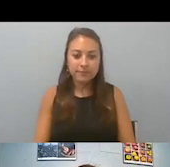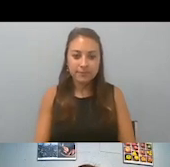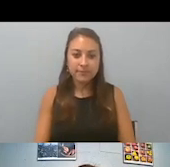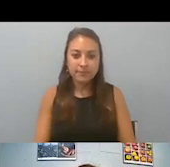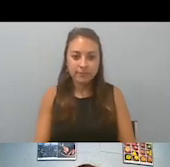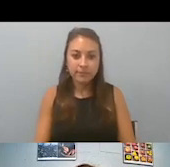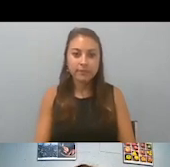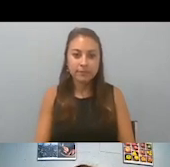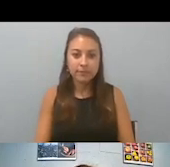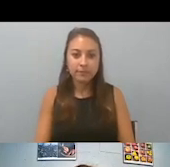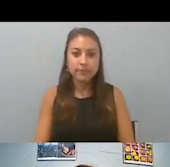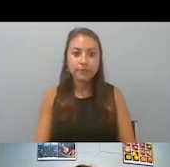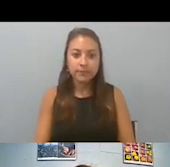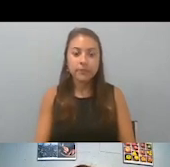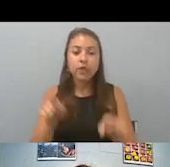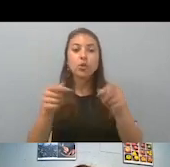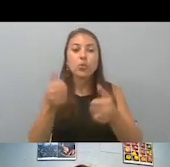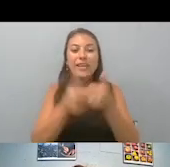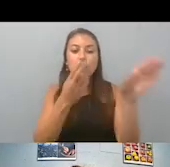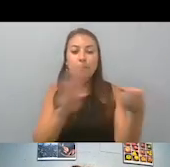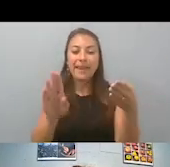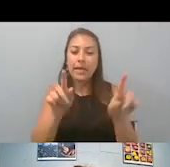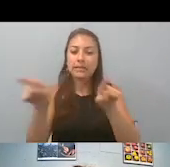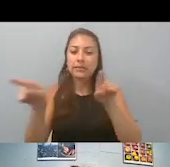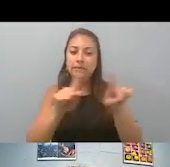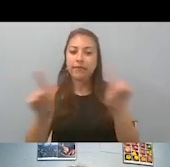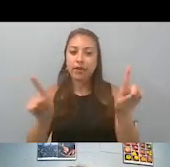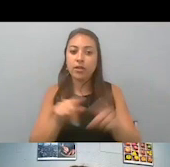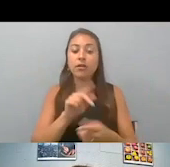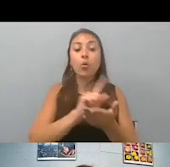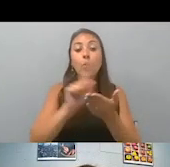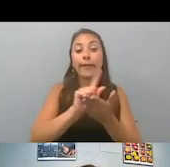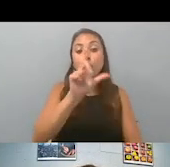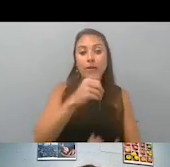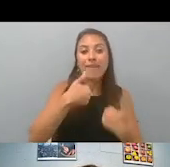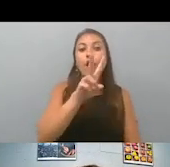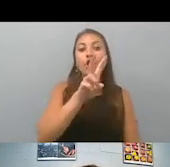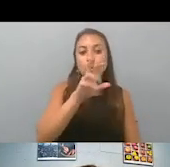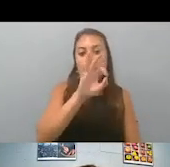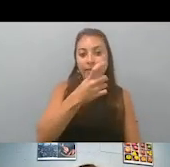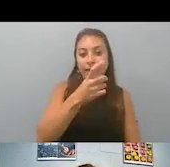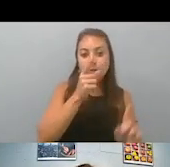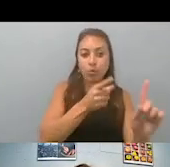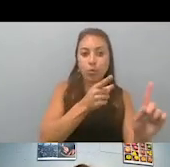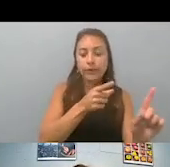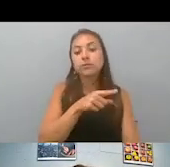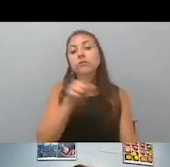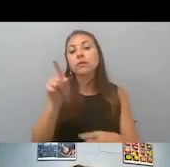on each of the plans, and you use it if you went into a location and you just wanted a coffee, or if